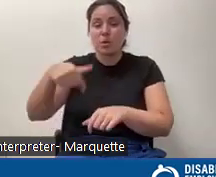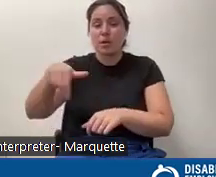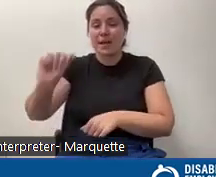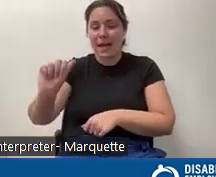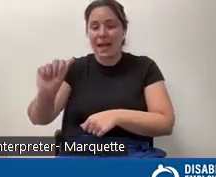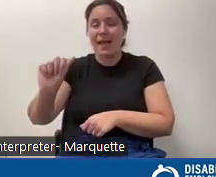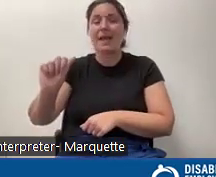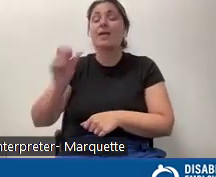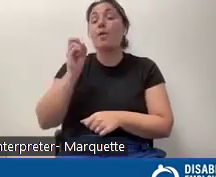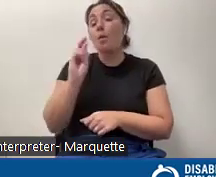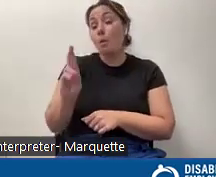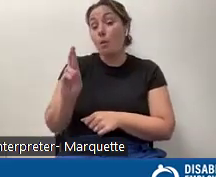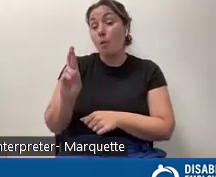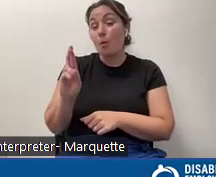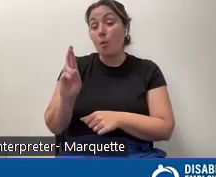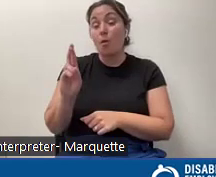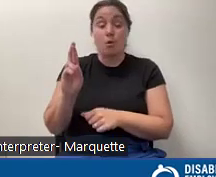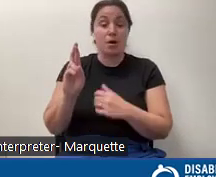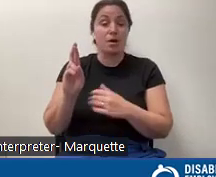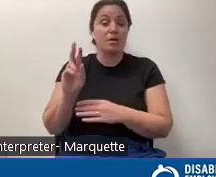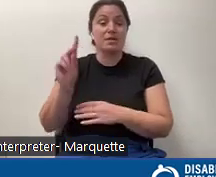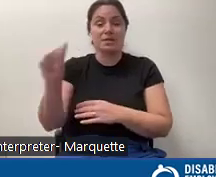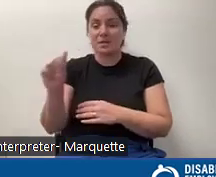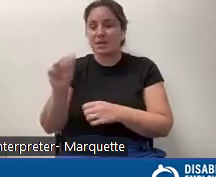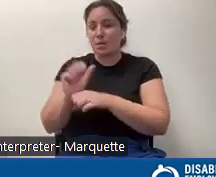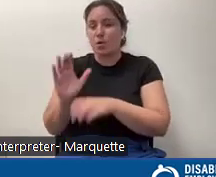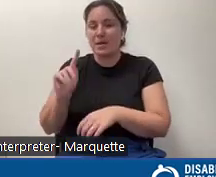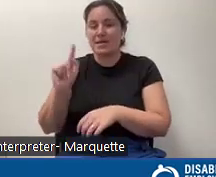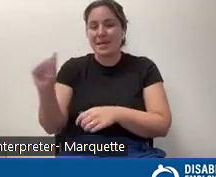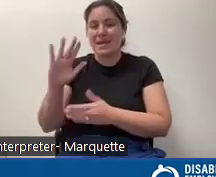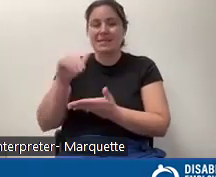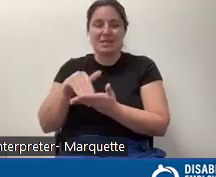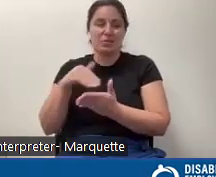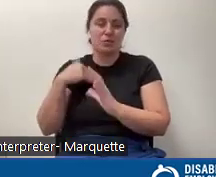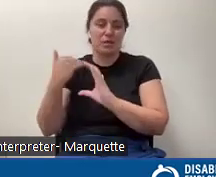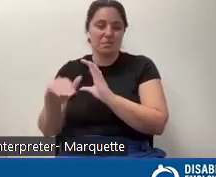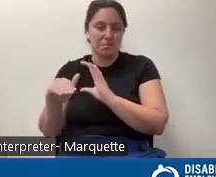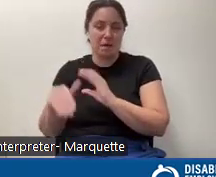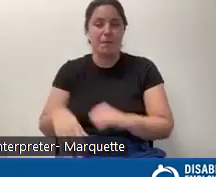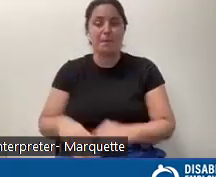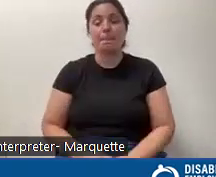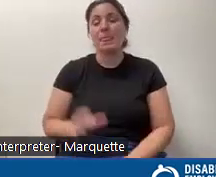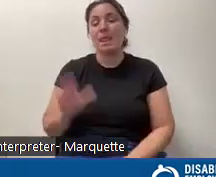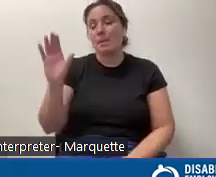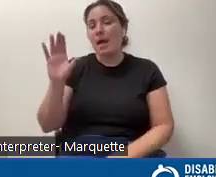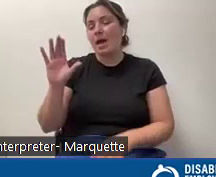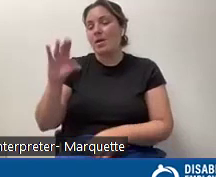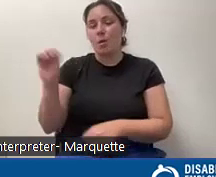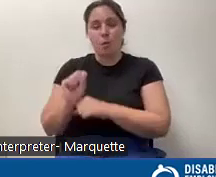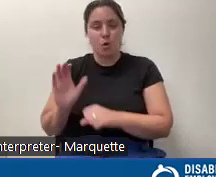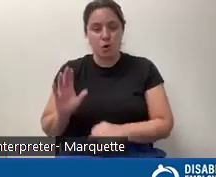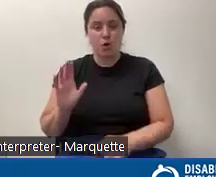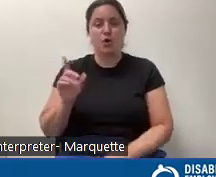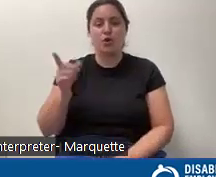out to us through our Disability Employment TA Center mailbox, and my colleague Umema will drop the email